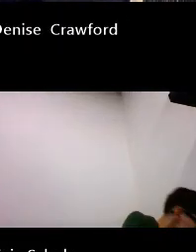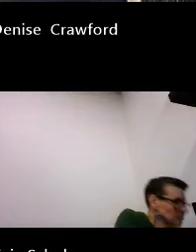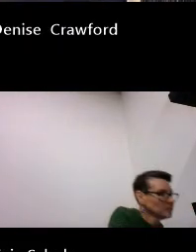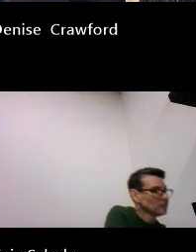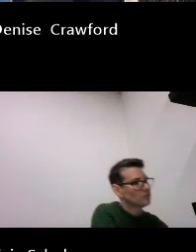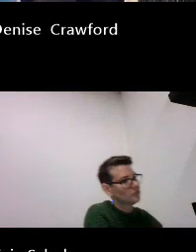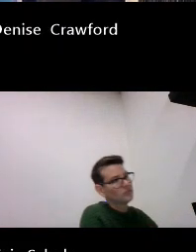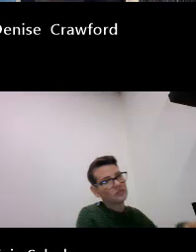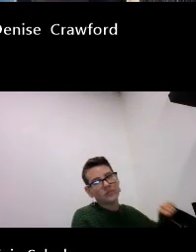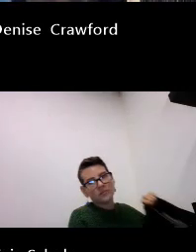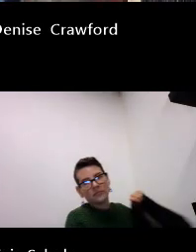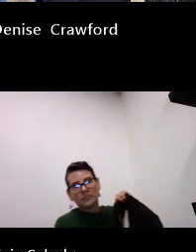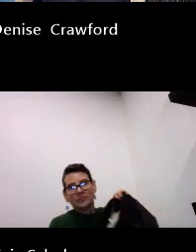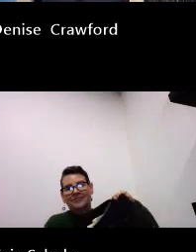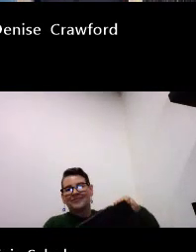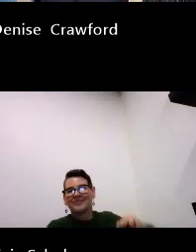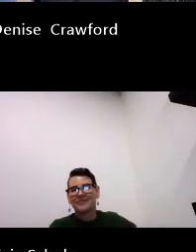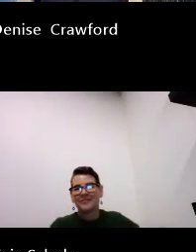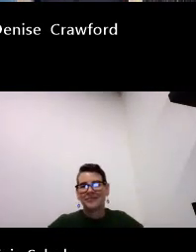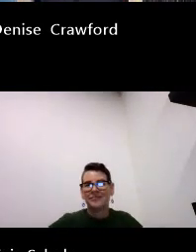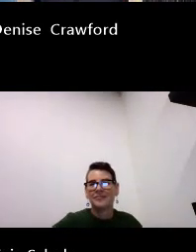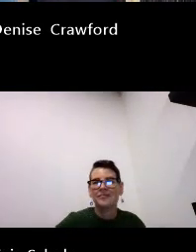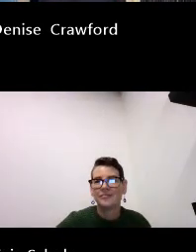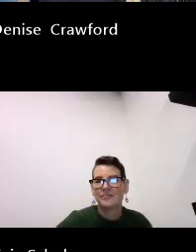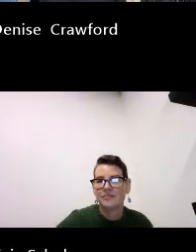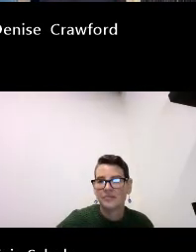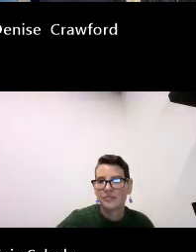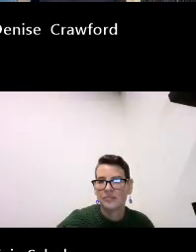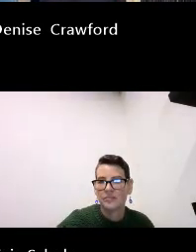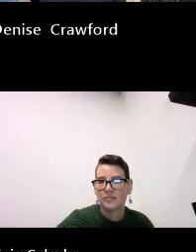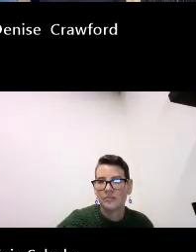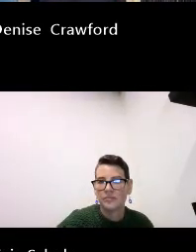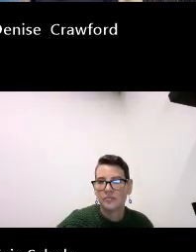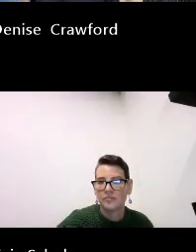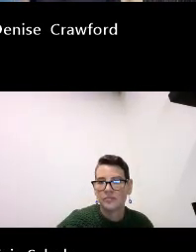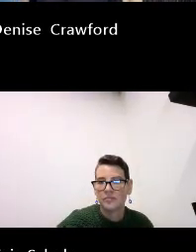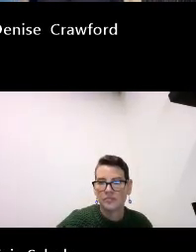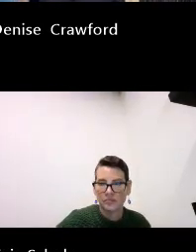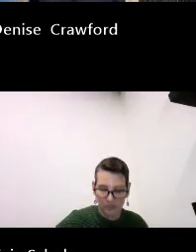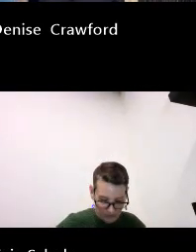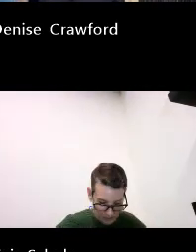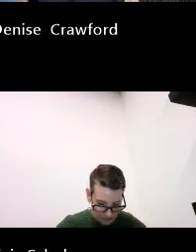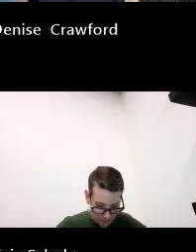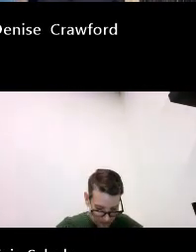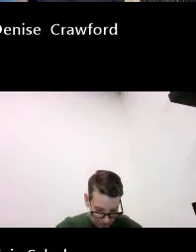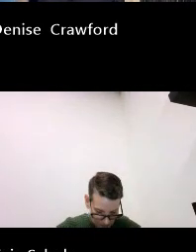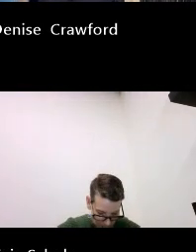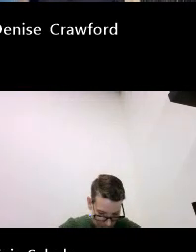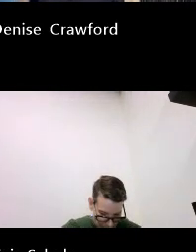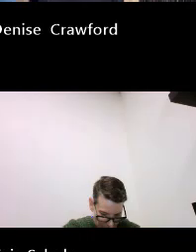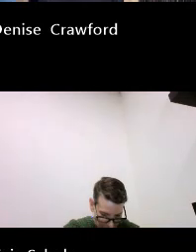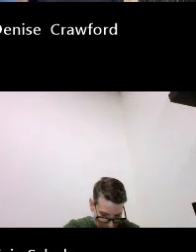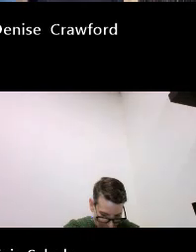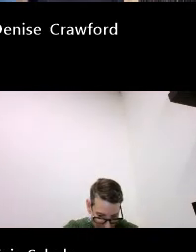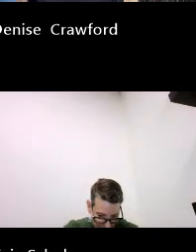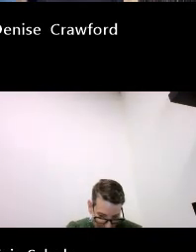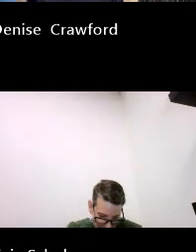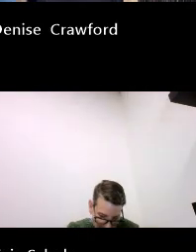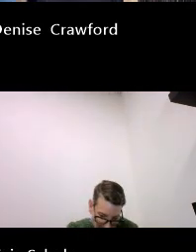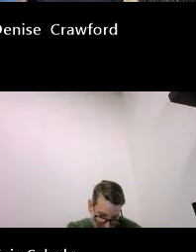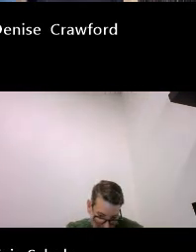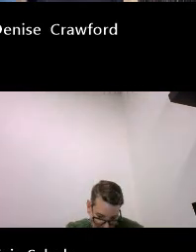Okay, perfect. Thank you. So teletherapy became a big thing. And so